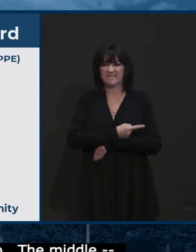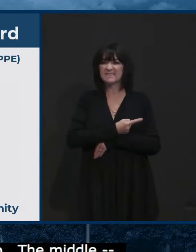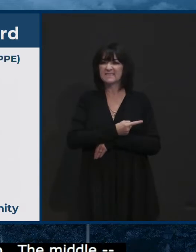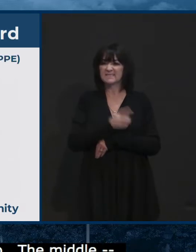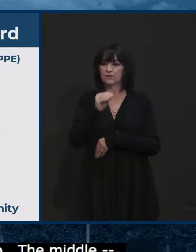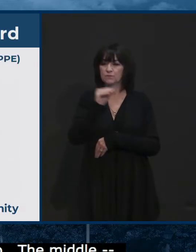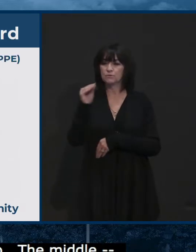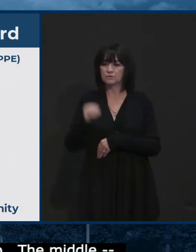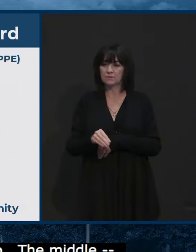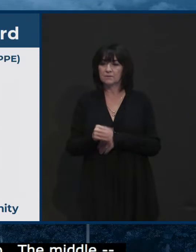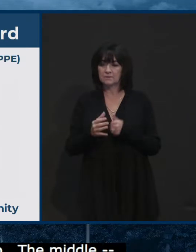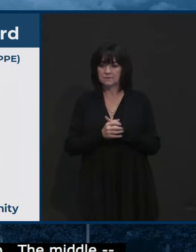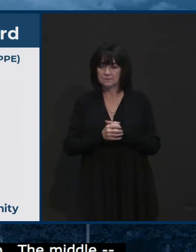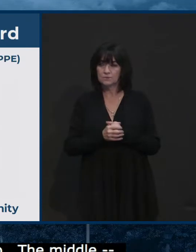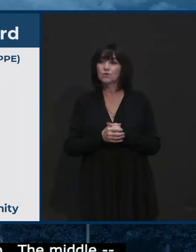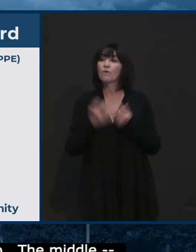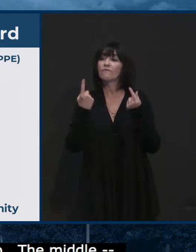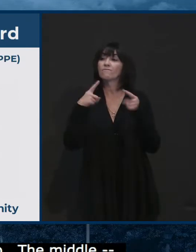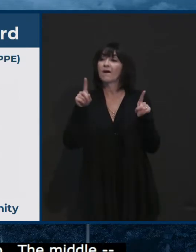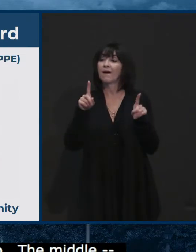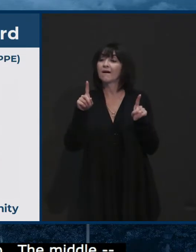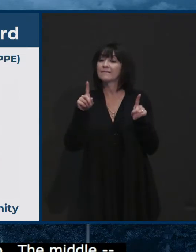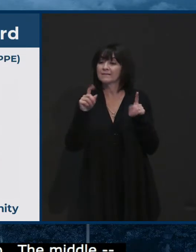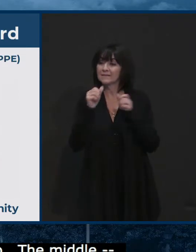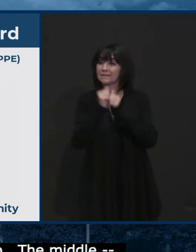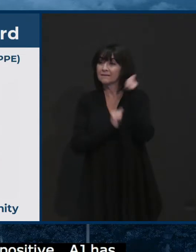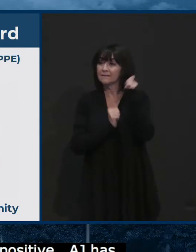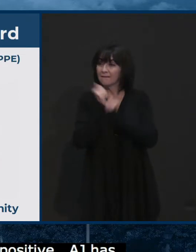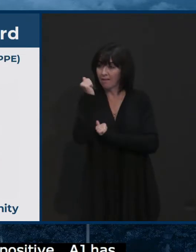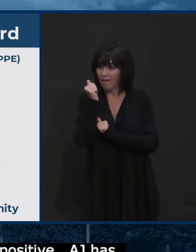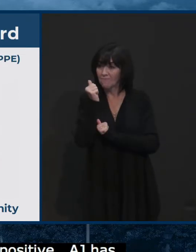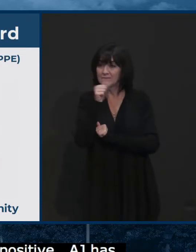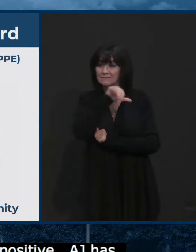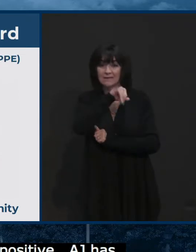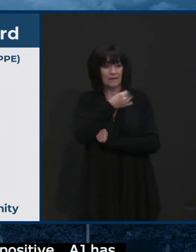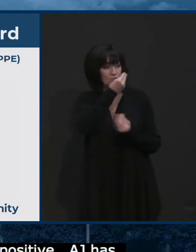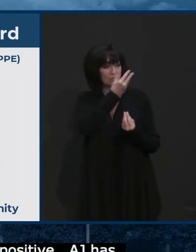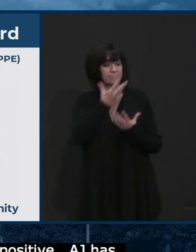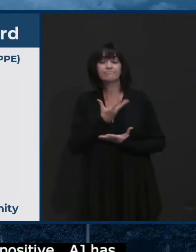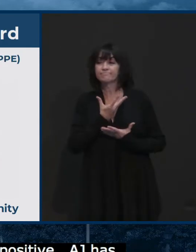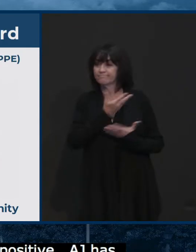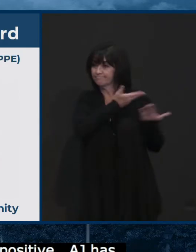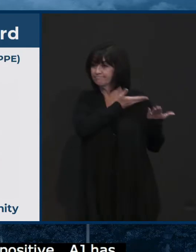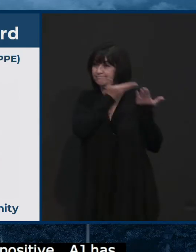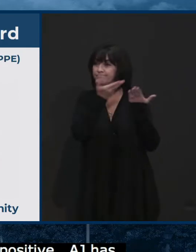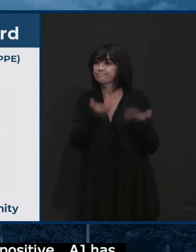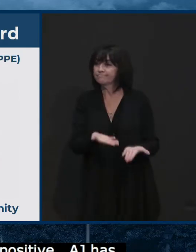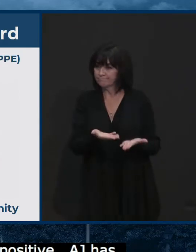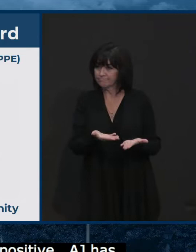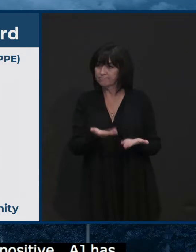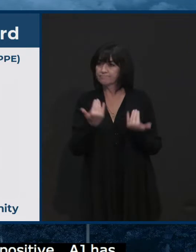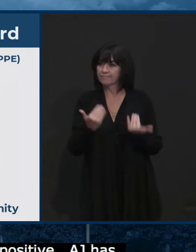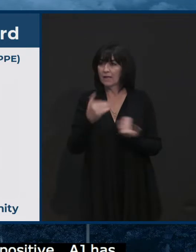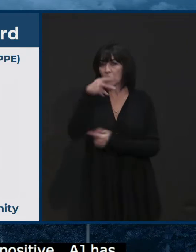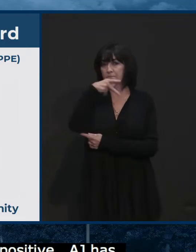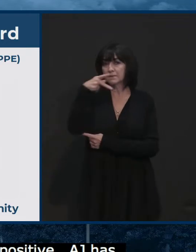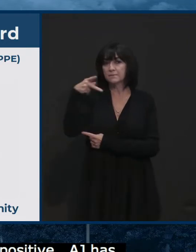got his gloves in, so we've got our personal protective equipment. All the beaks